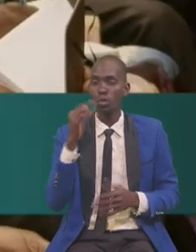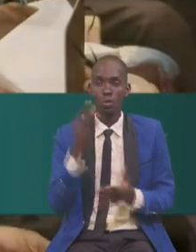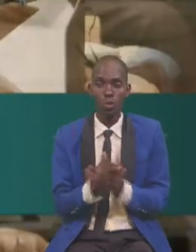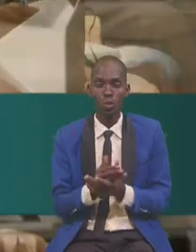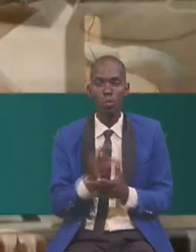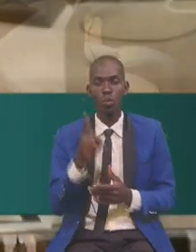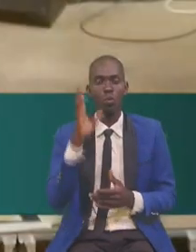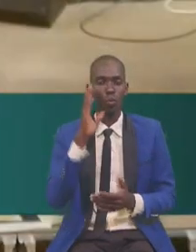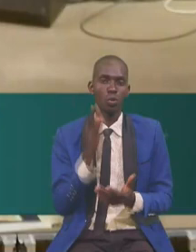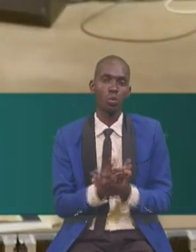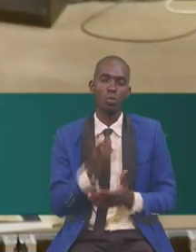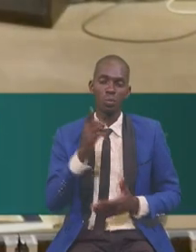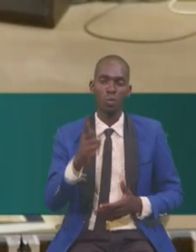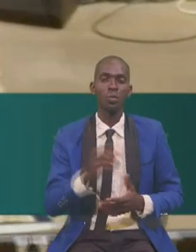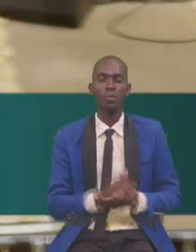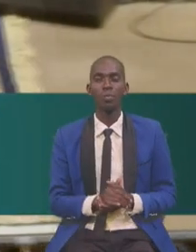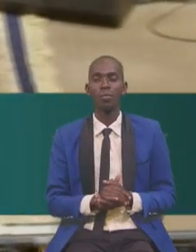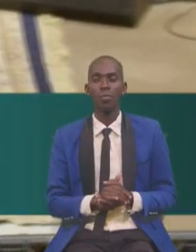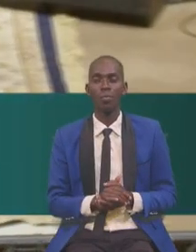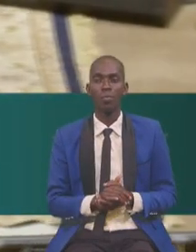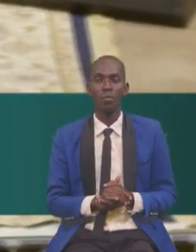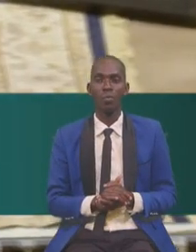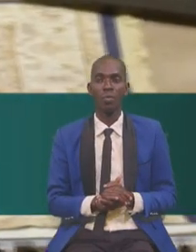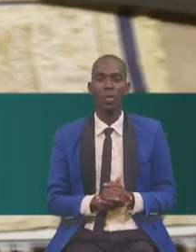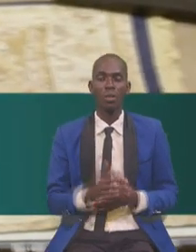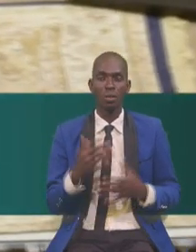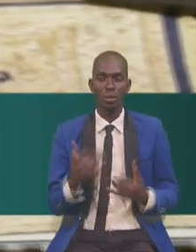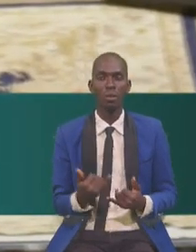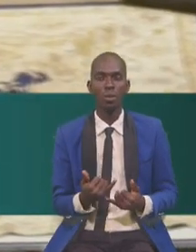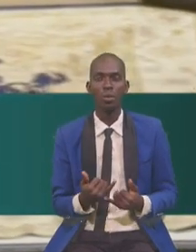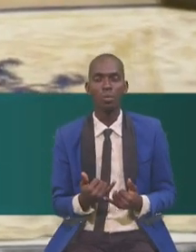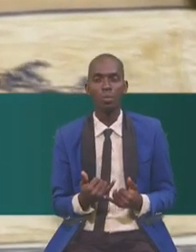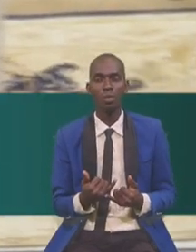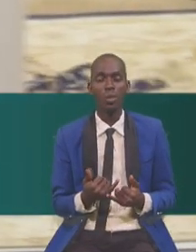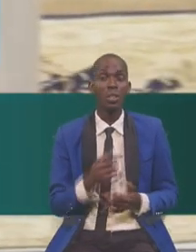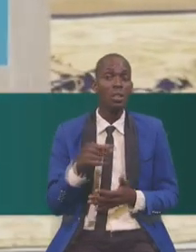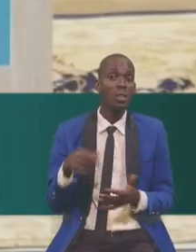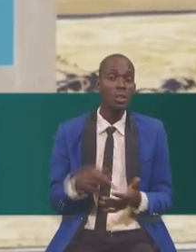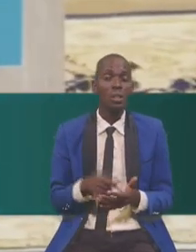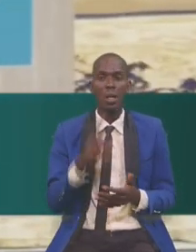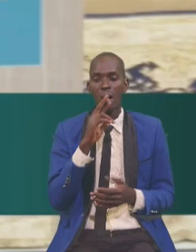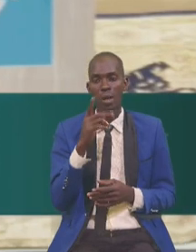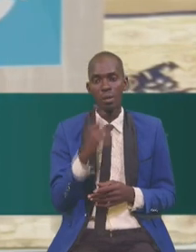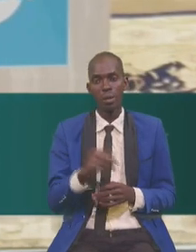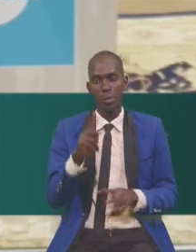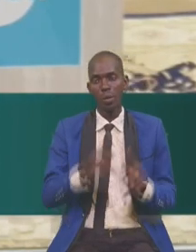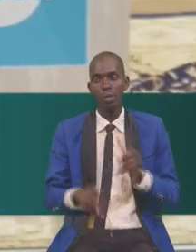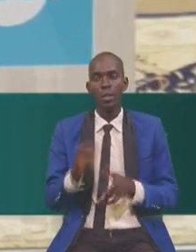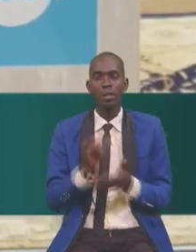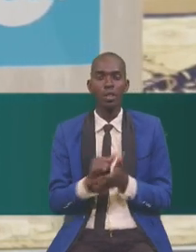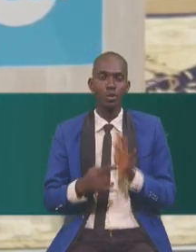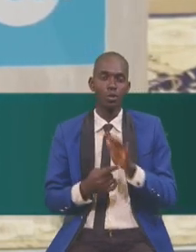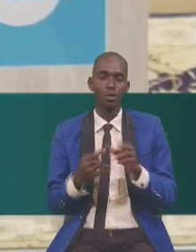lady running after Peter. Sorry, running after Paul and Silas. These are the men that showed the way